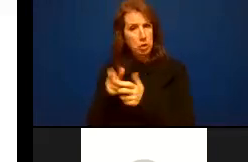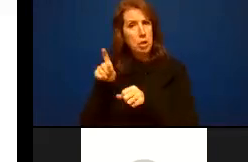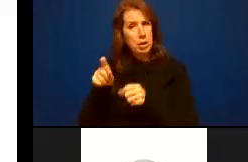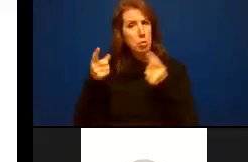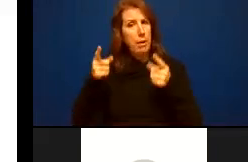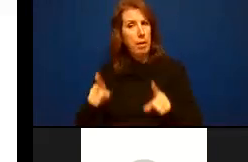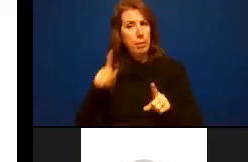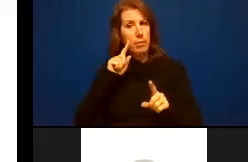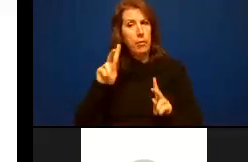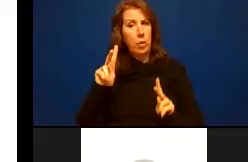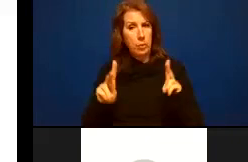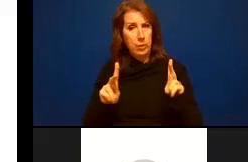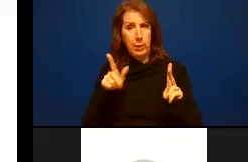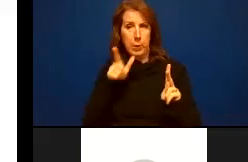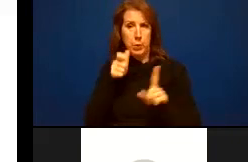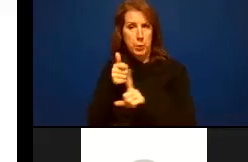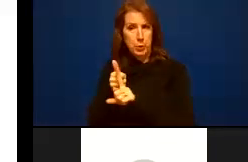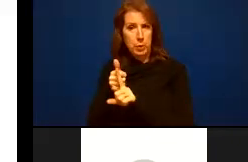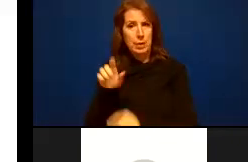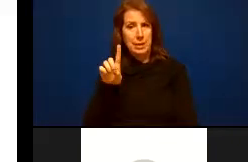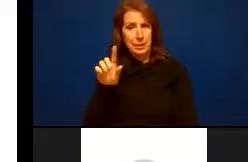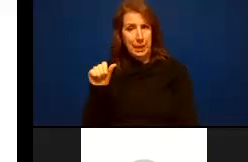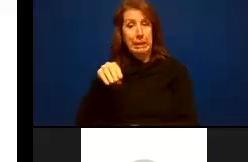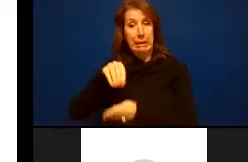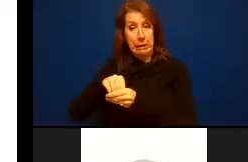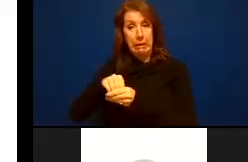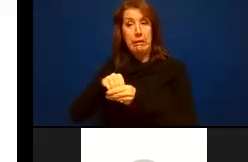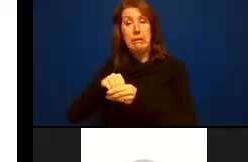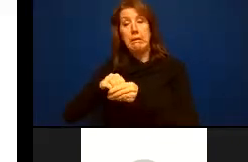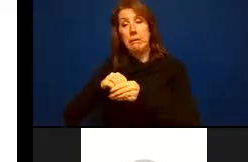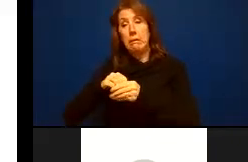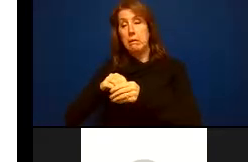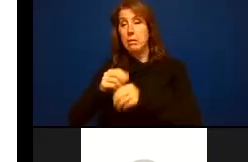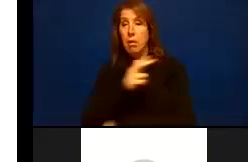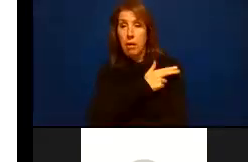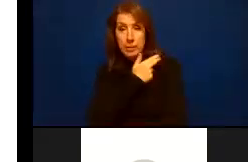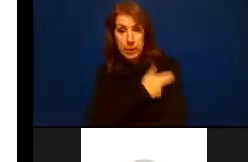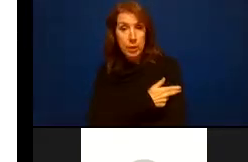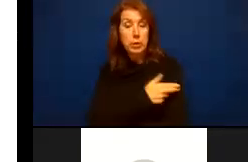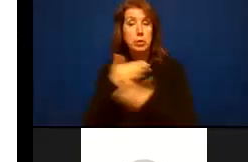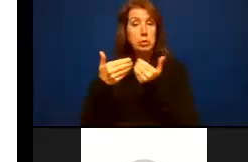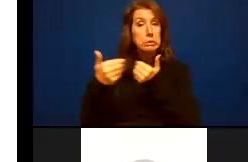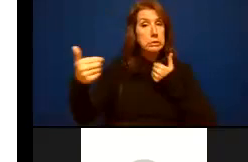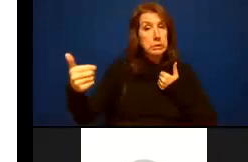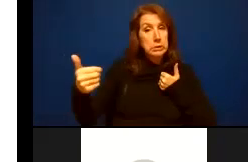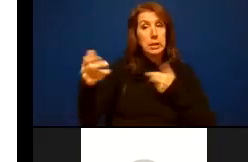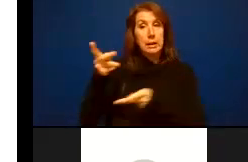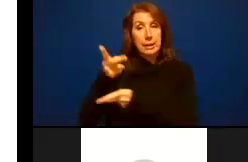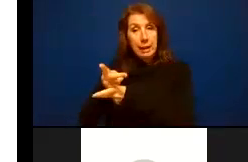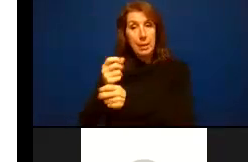for people with disabilities in these facilities in order to keep them safe from COVID, and you're not making